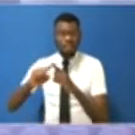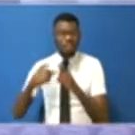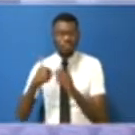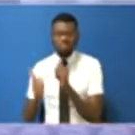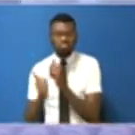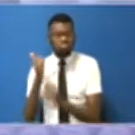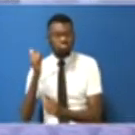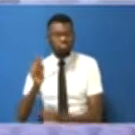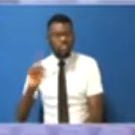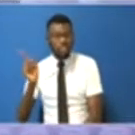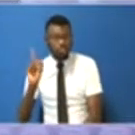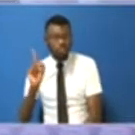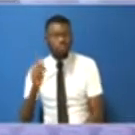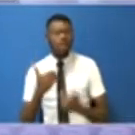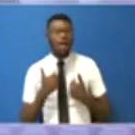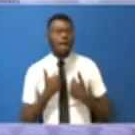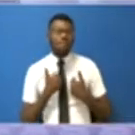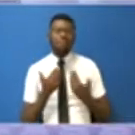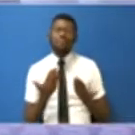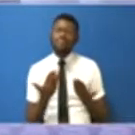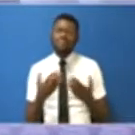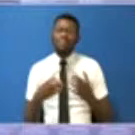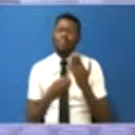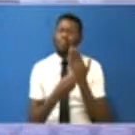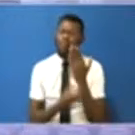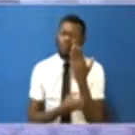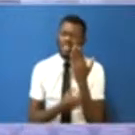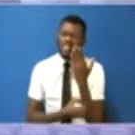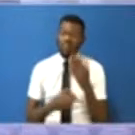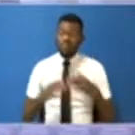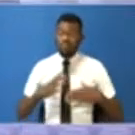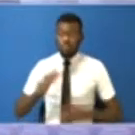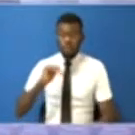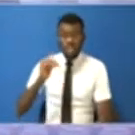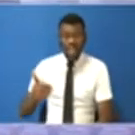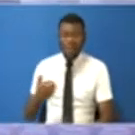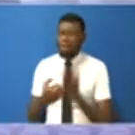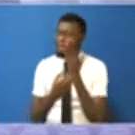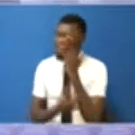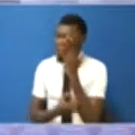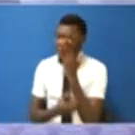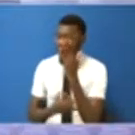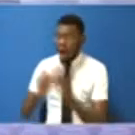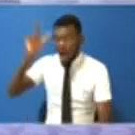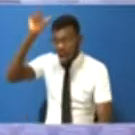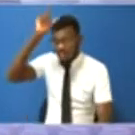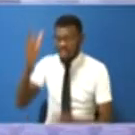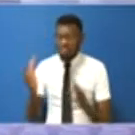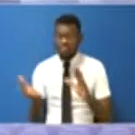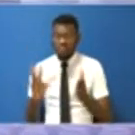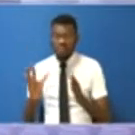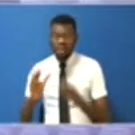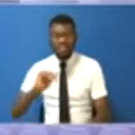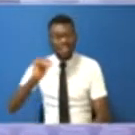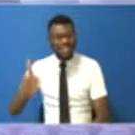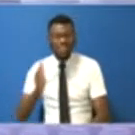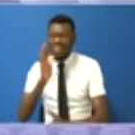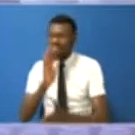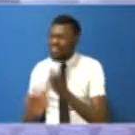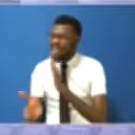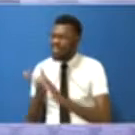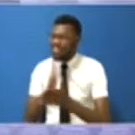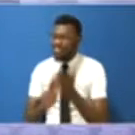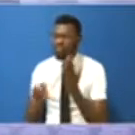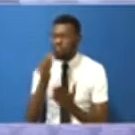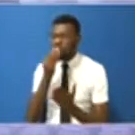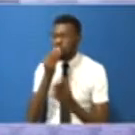i said nairobi has the depth of poverty that urban poverty bites harder than rural poverty that you have nothing in this city you'll have nothing